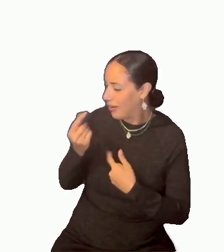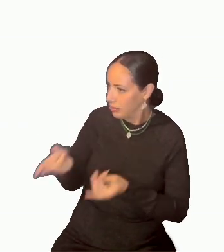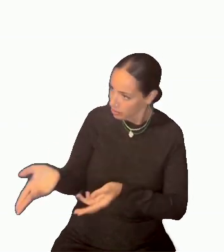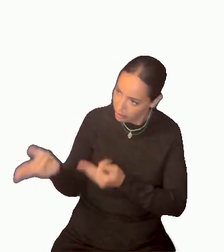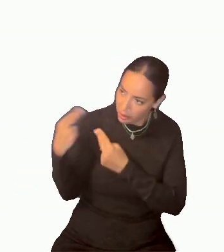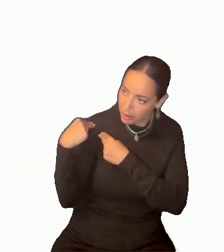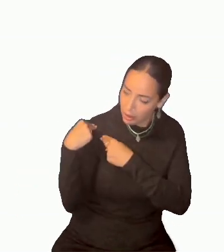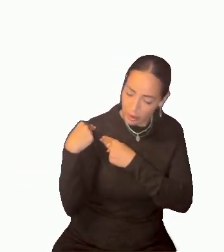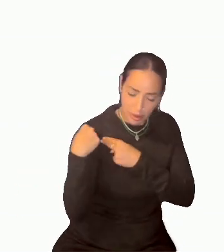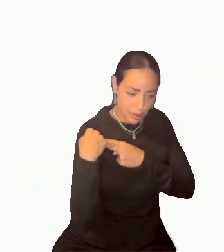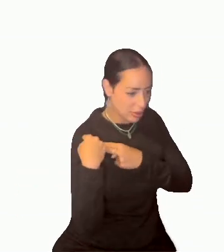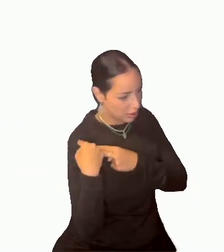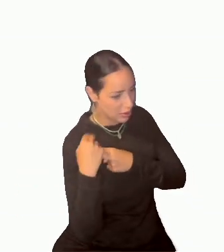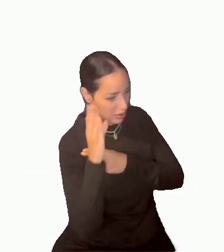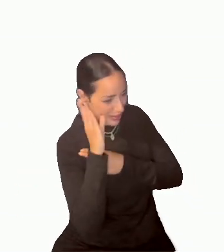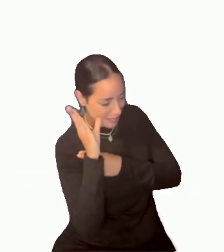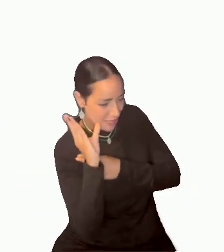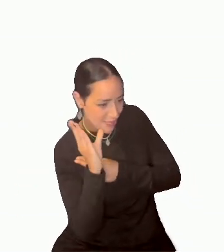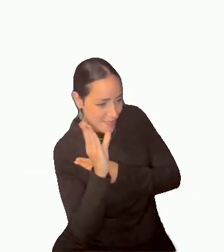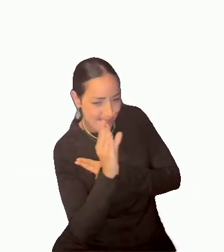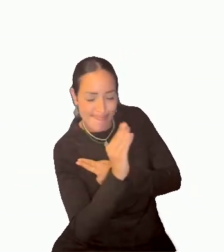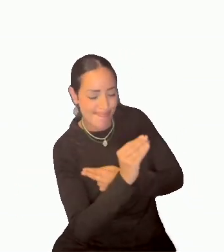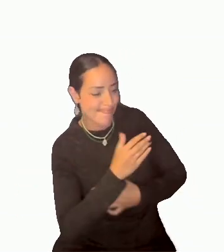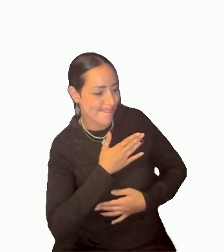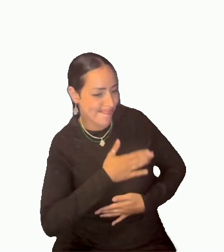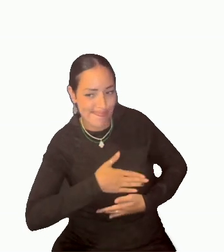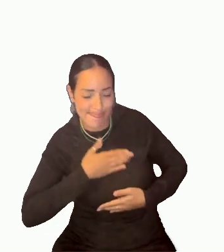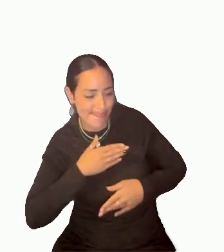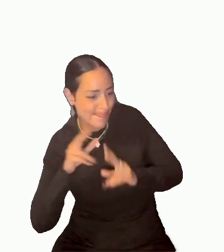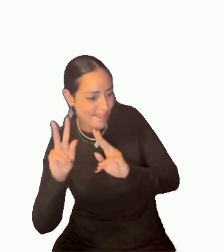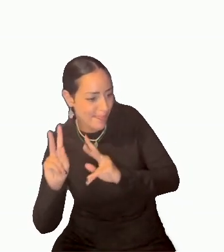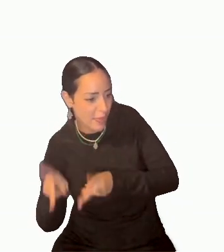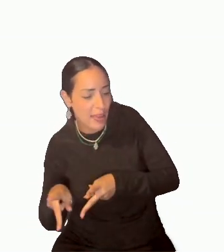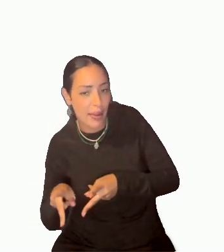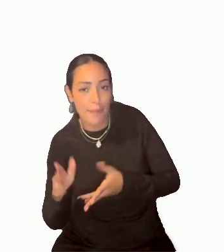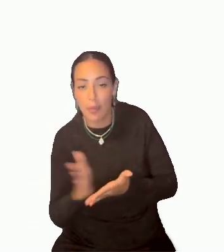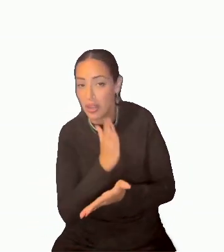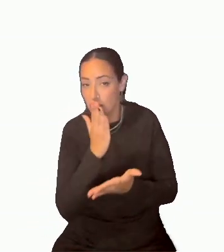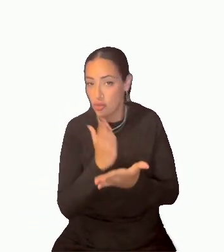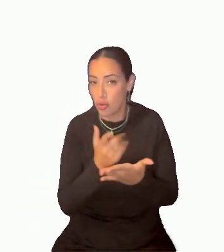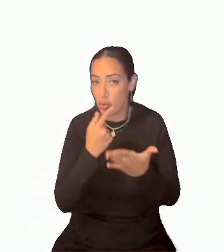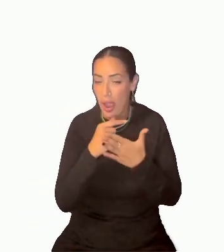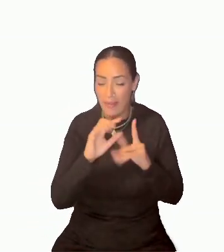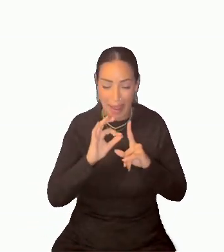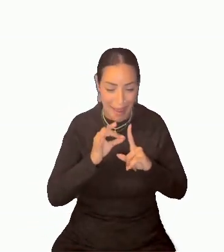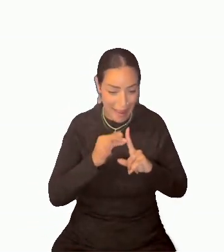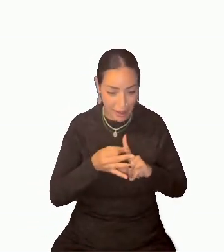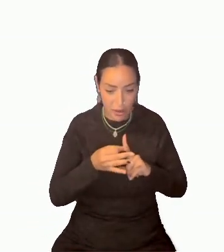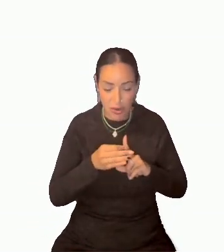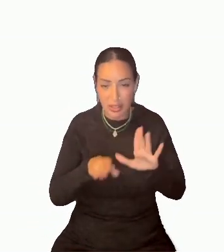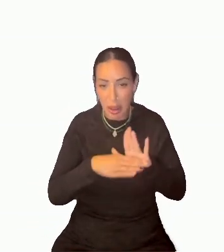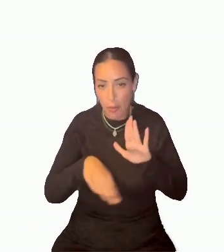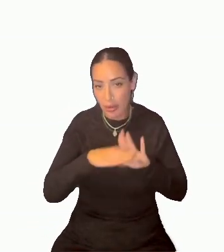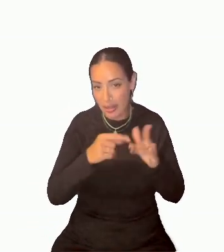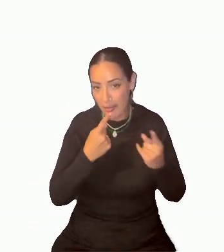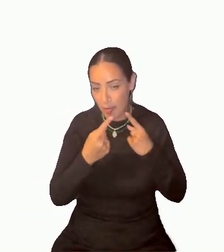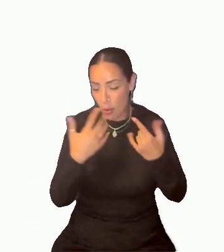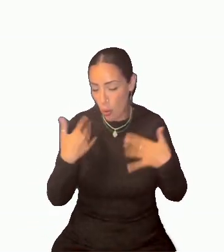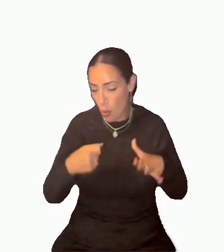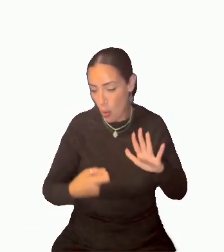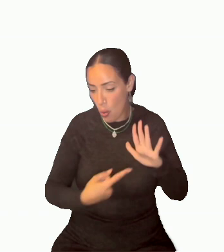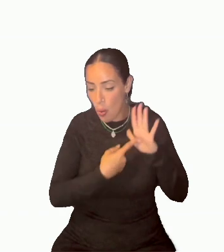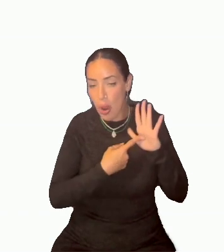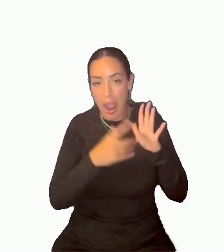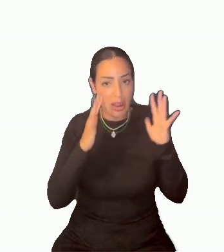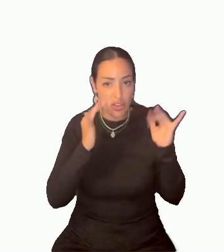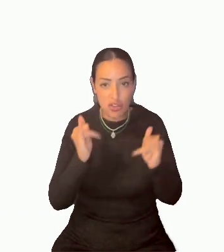instead. Making sure that you have the most accurate and up-to-date information available is also critical, as well as checking